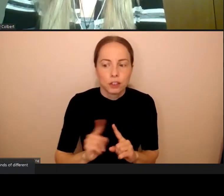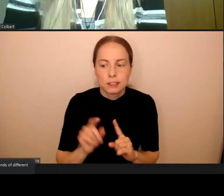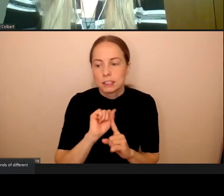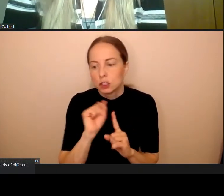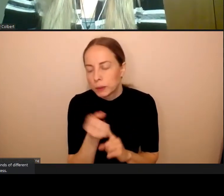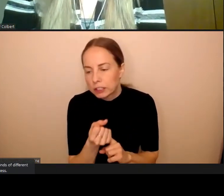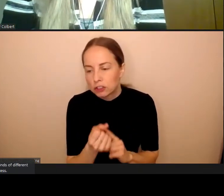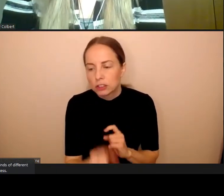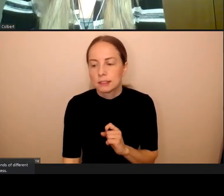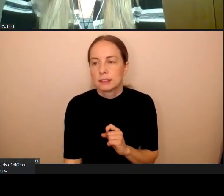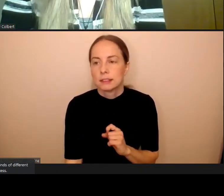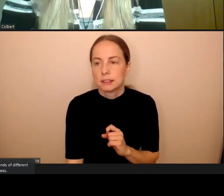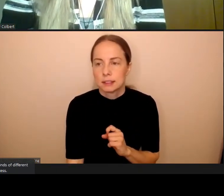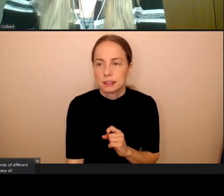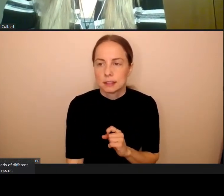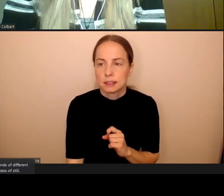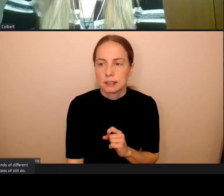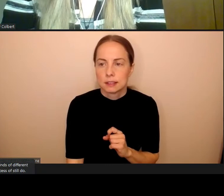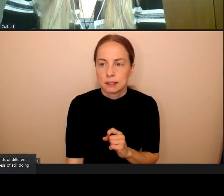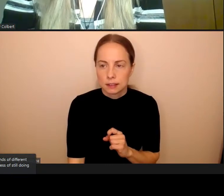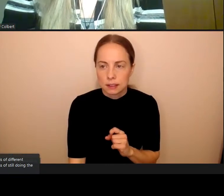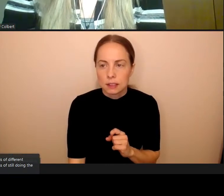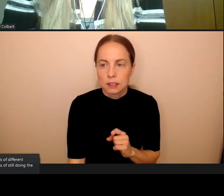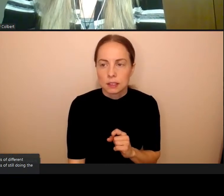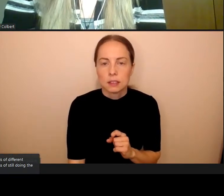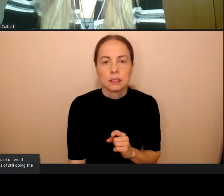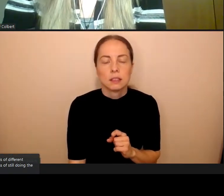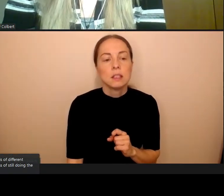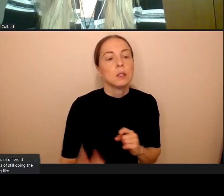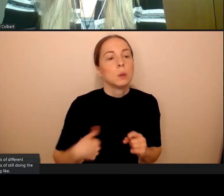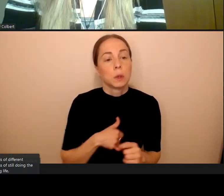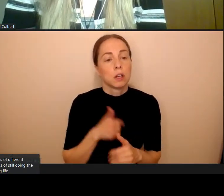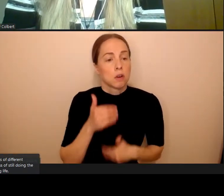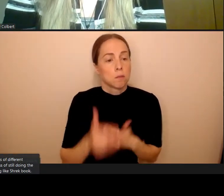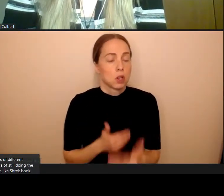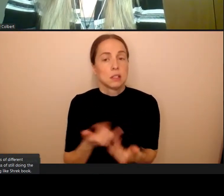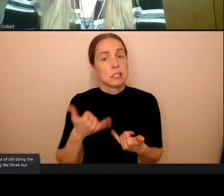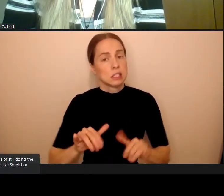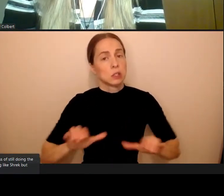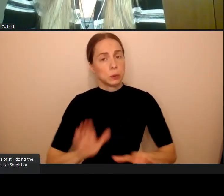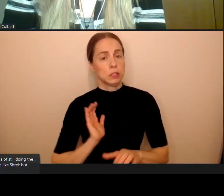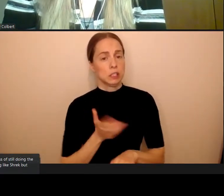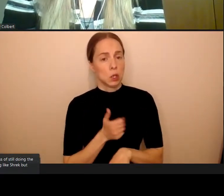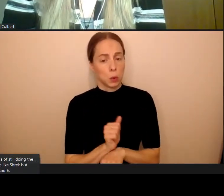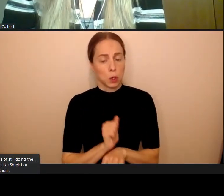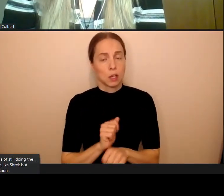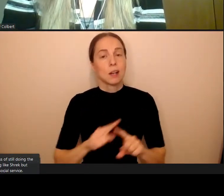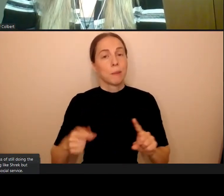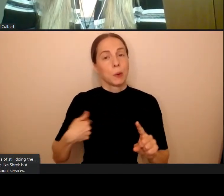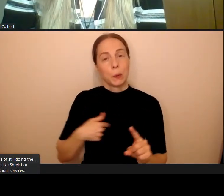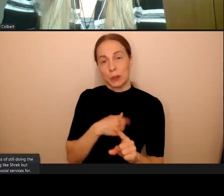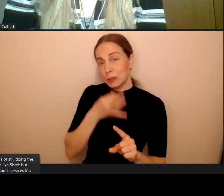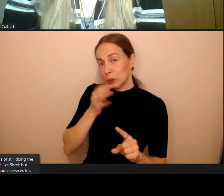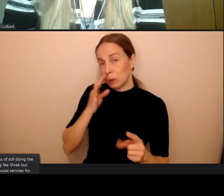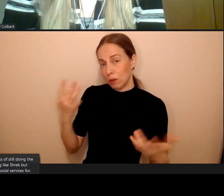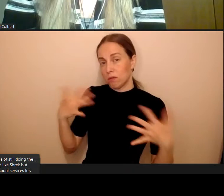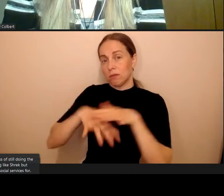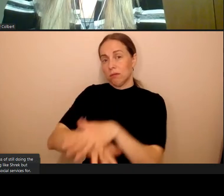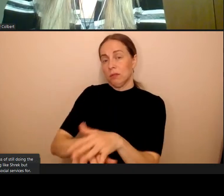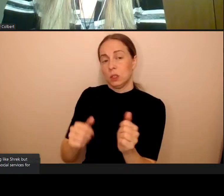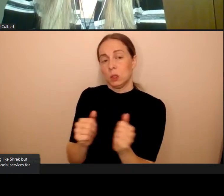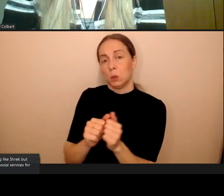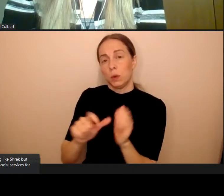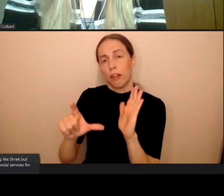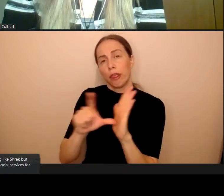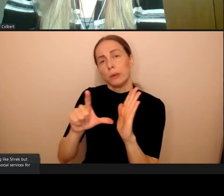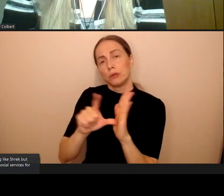in the process of still doing the work that we do and still being LifeTrack, but we're merging with Lutheran Social Services for a